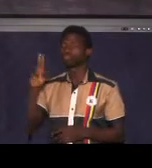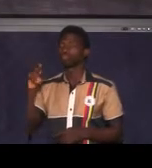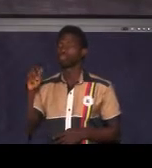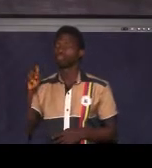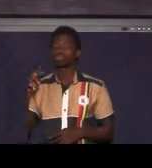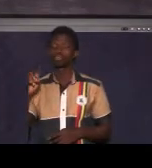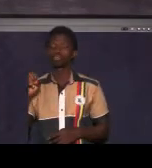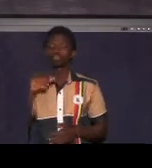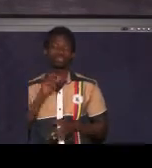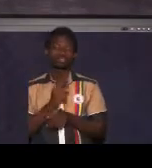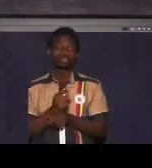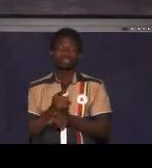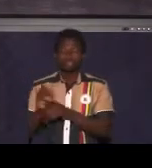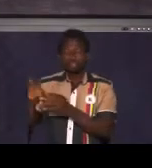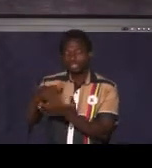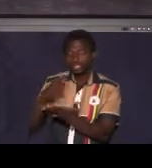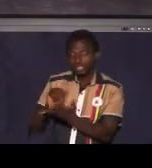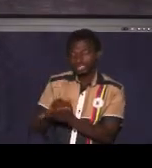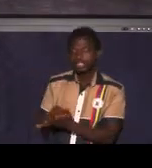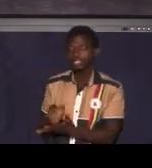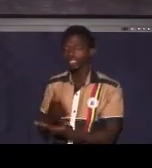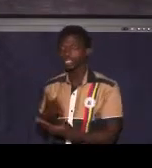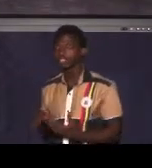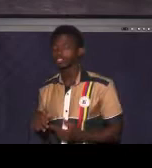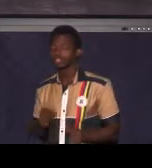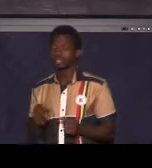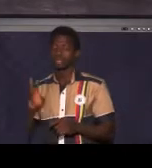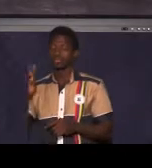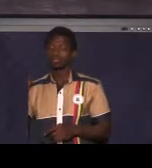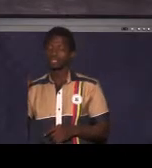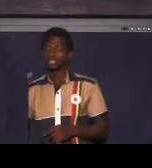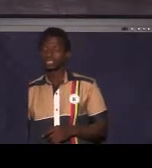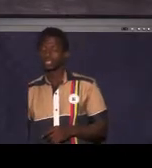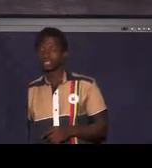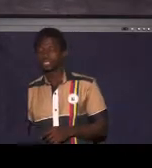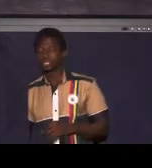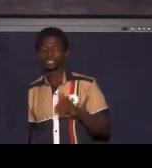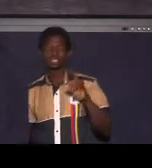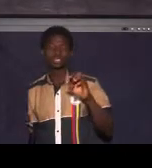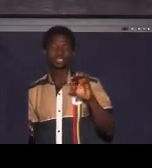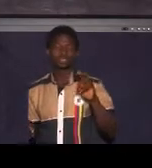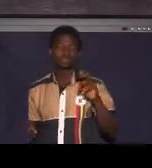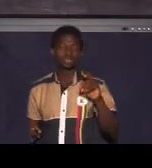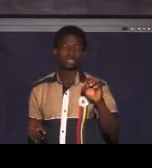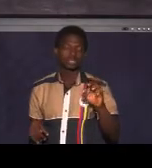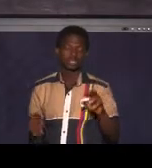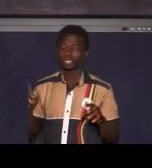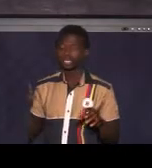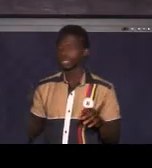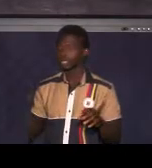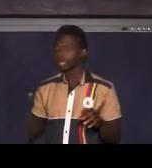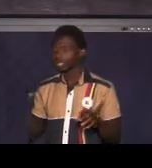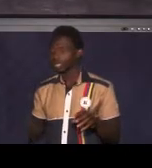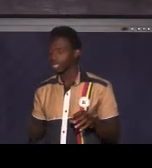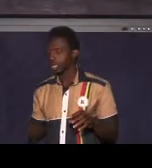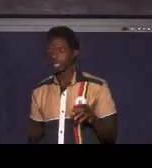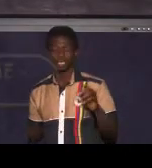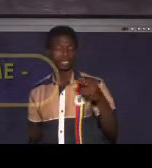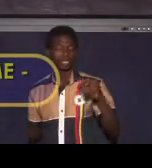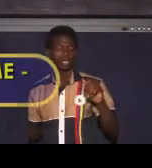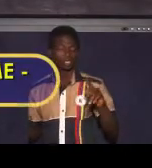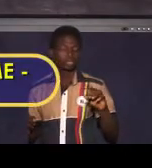your notebook that you want to go and check from. Just sing that song along. Millicenti, decimeter, deca,